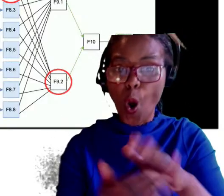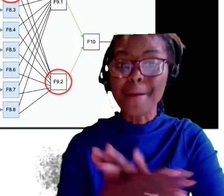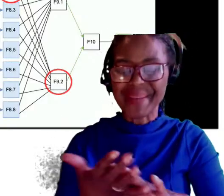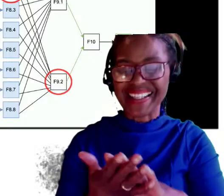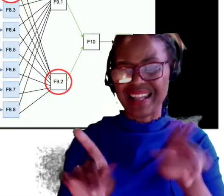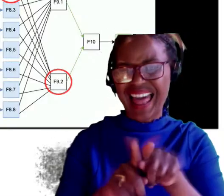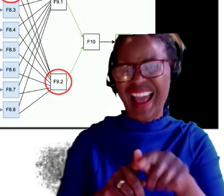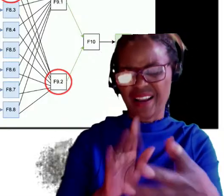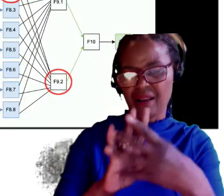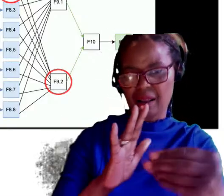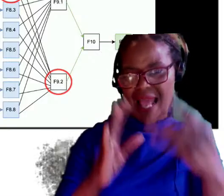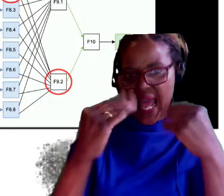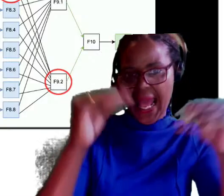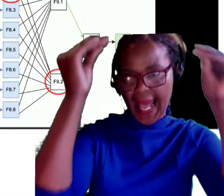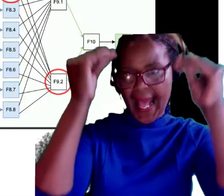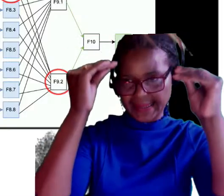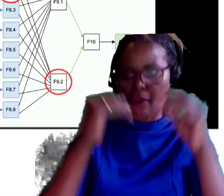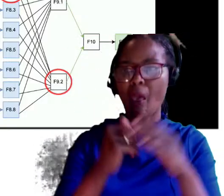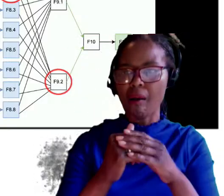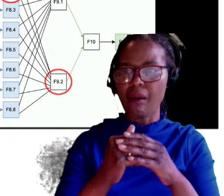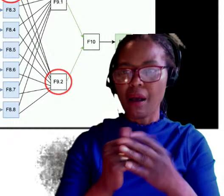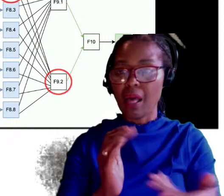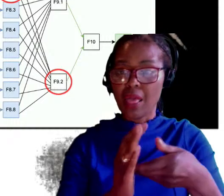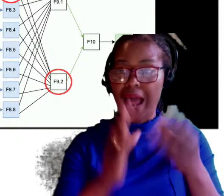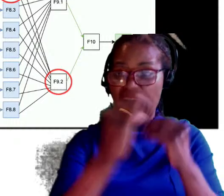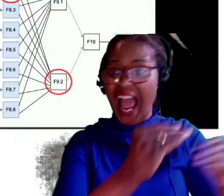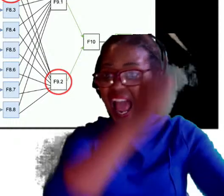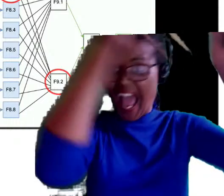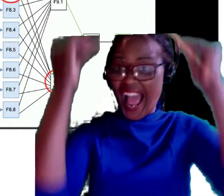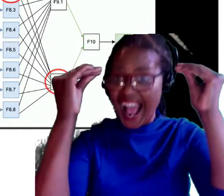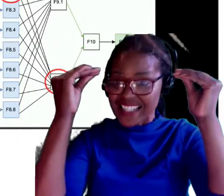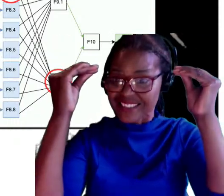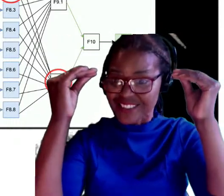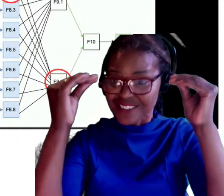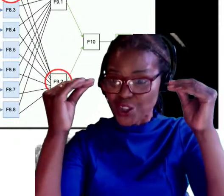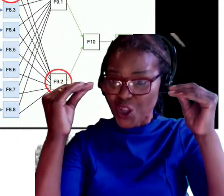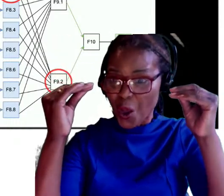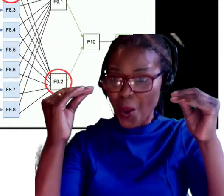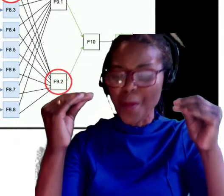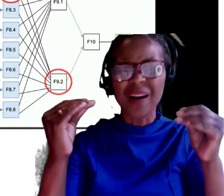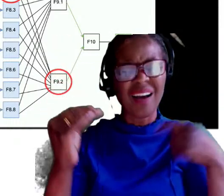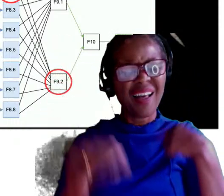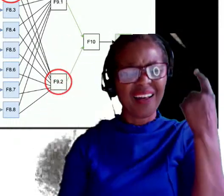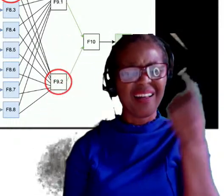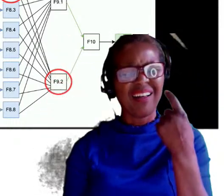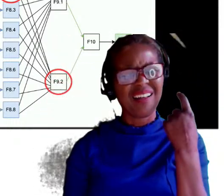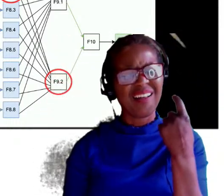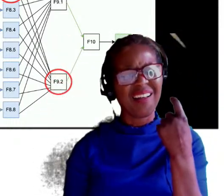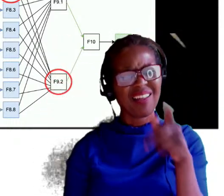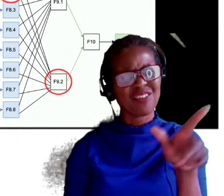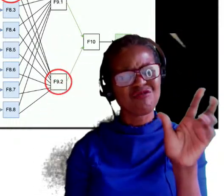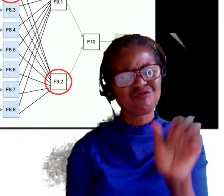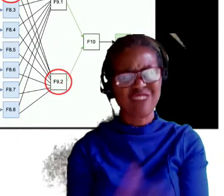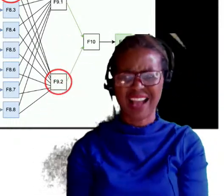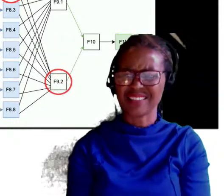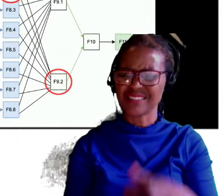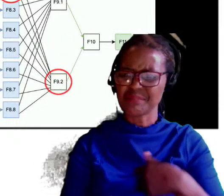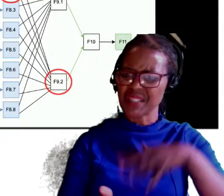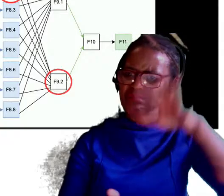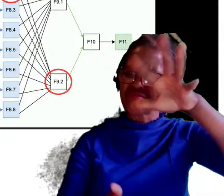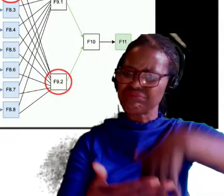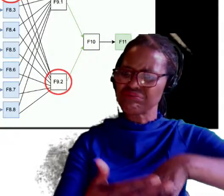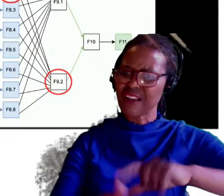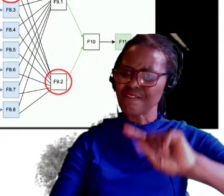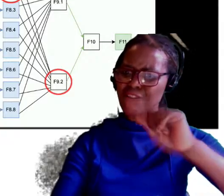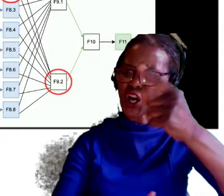And I thought, damn it, they're right. The innovation in my own practice here came not with the